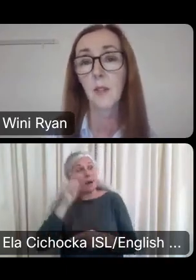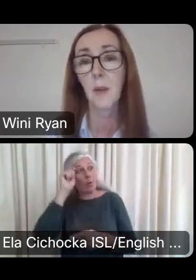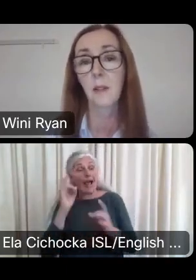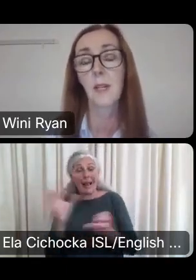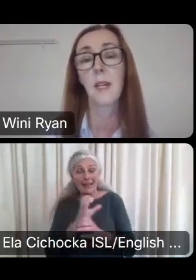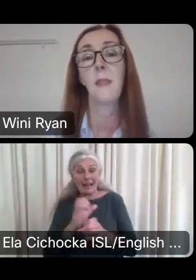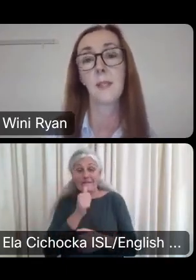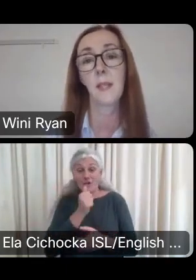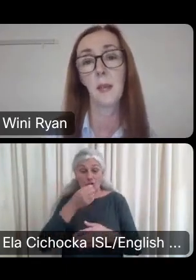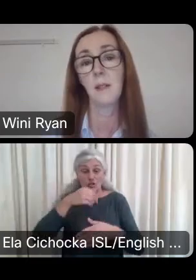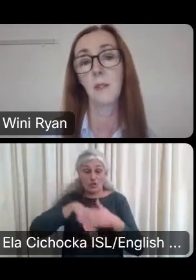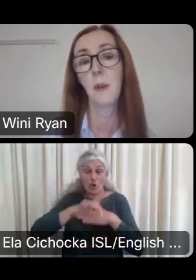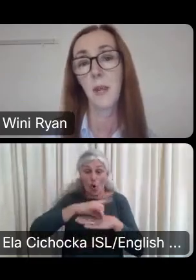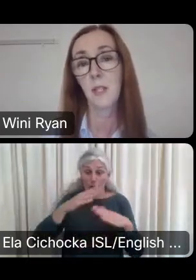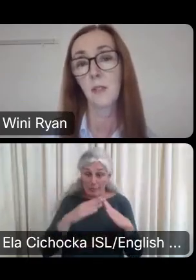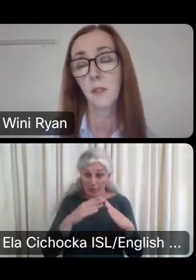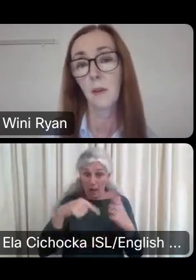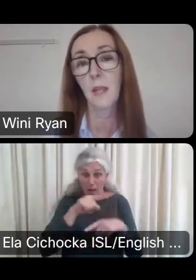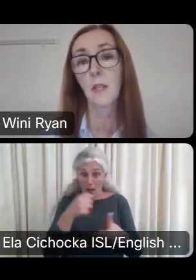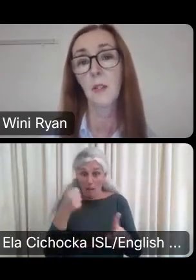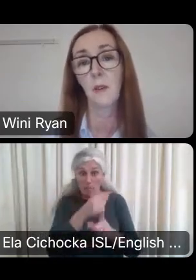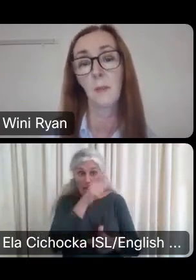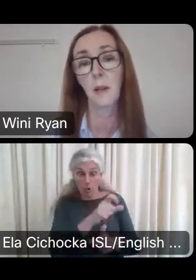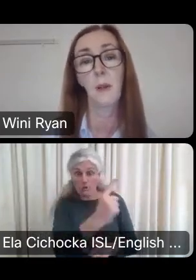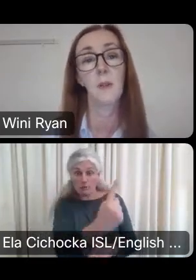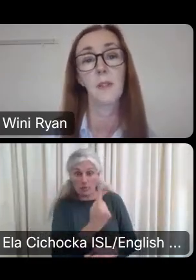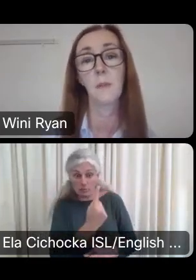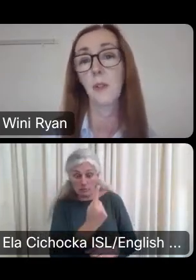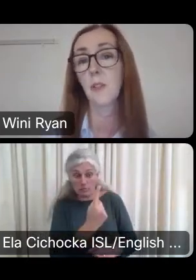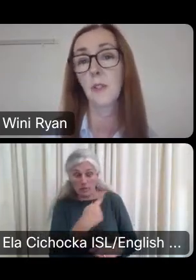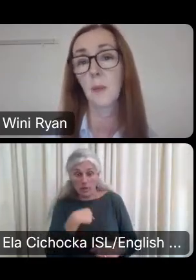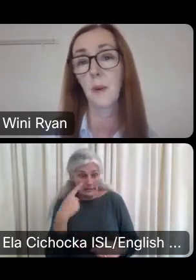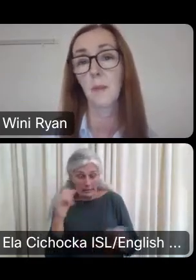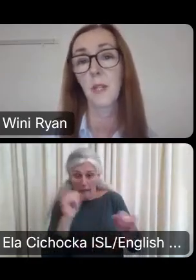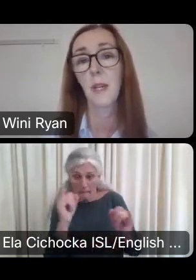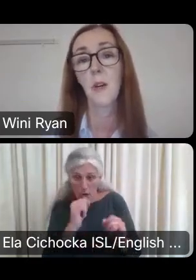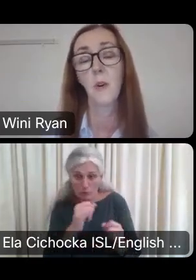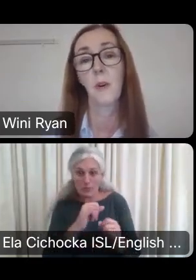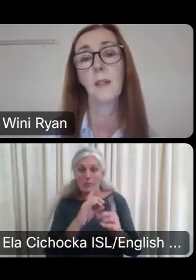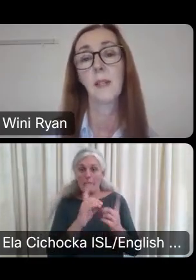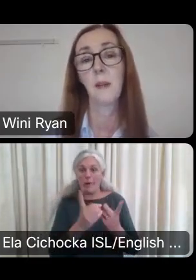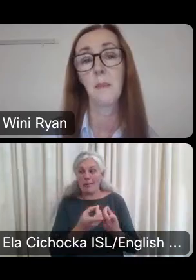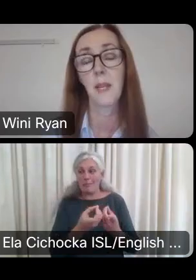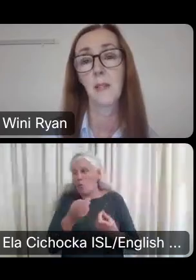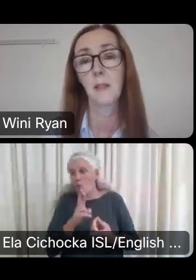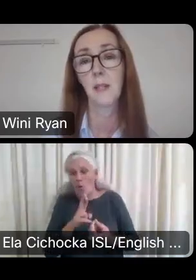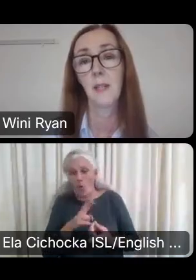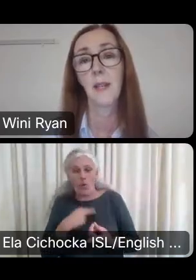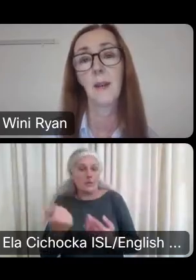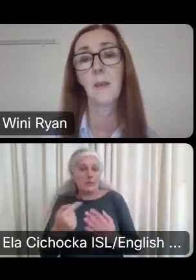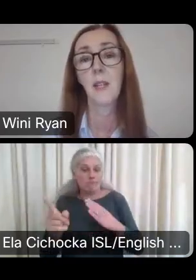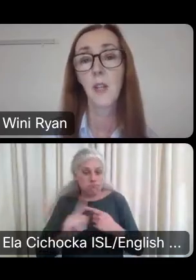in hospitals that's impacted when patients come into hospital, whether it's the emergency department or as